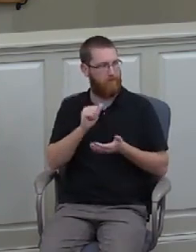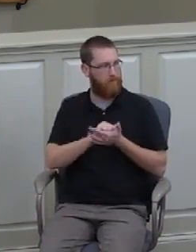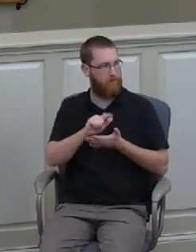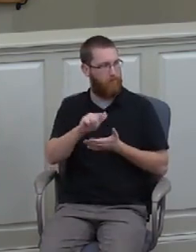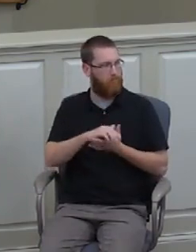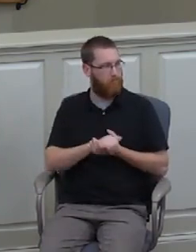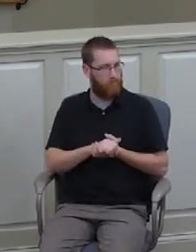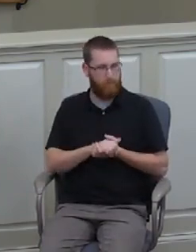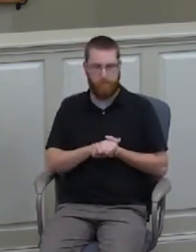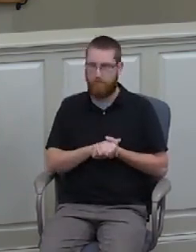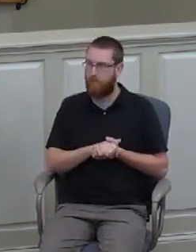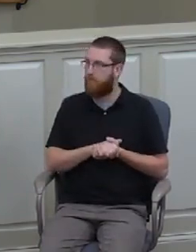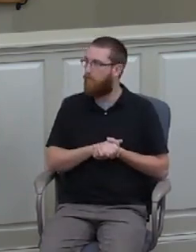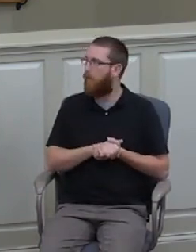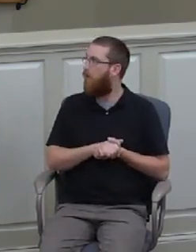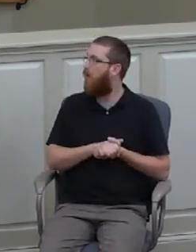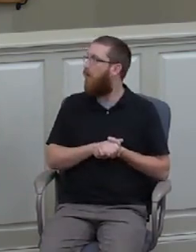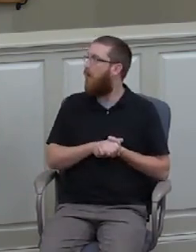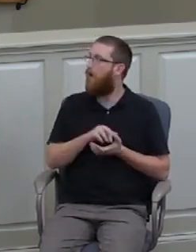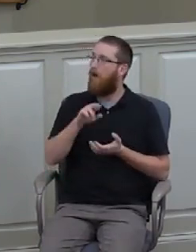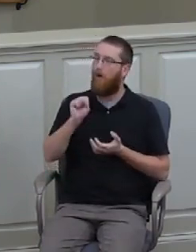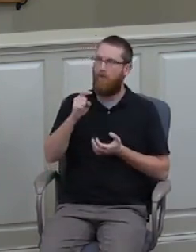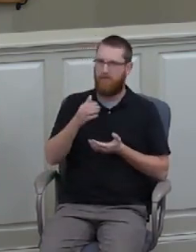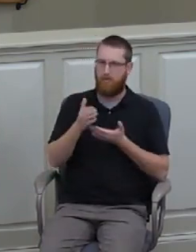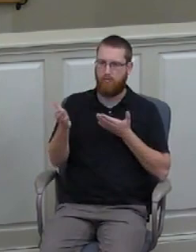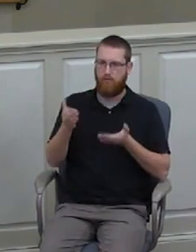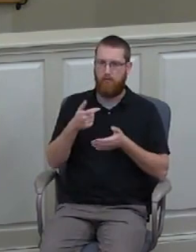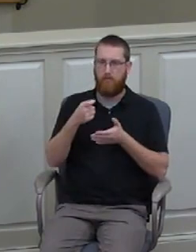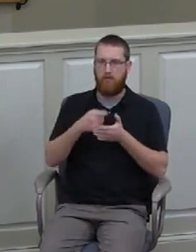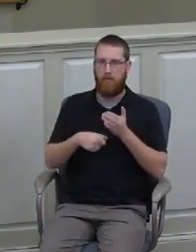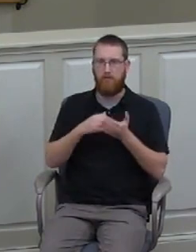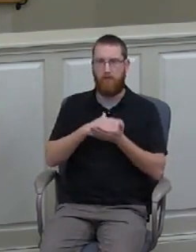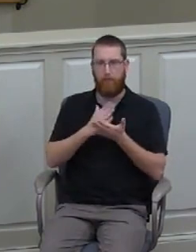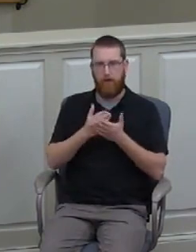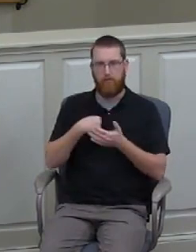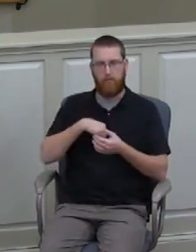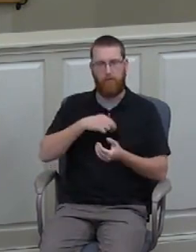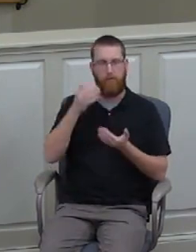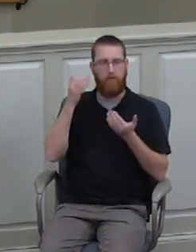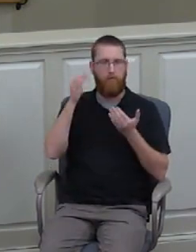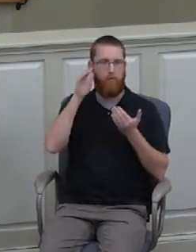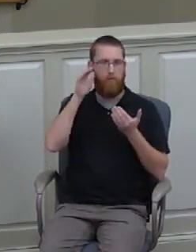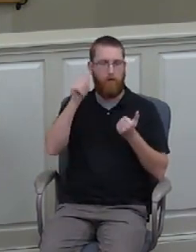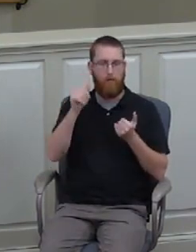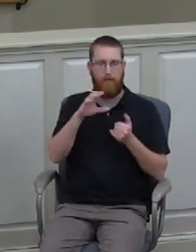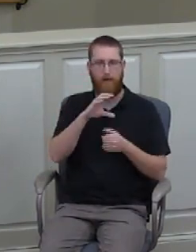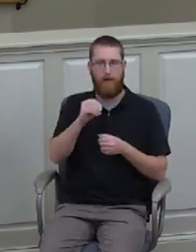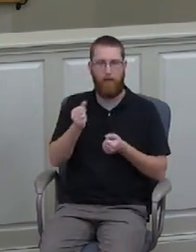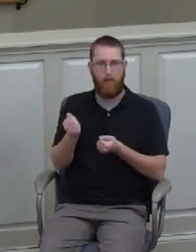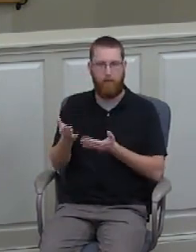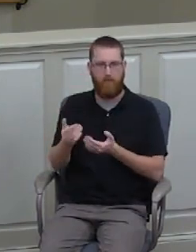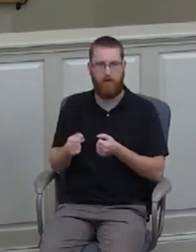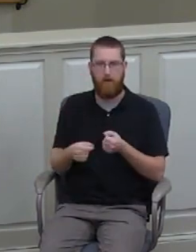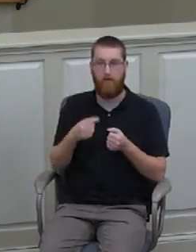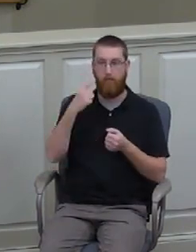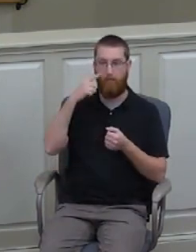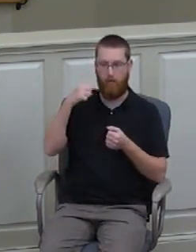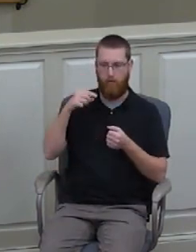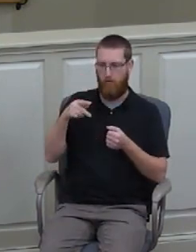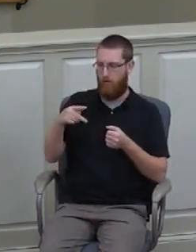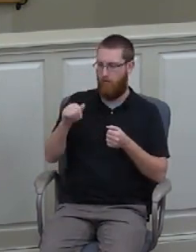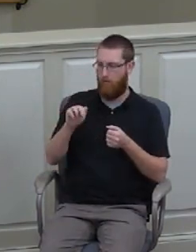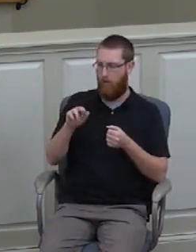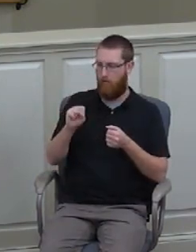under services, costs, and budgets, you mentioned that already, what we'd hope the county will provide for Parks and Rec, but there was